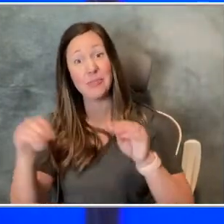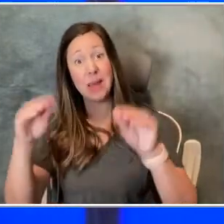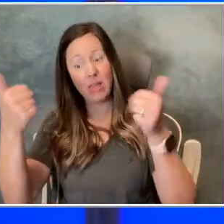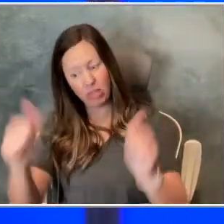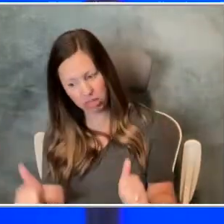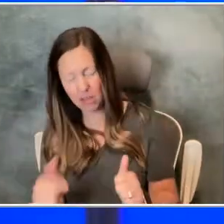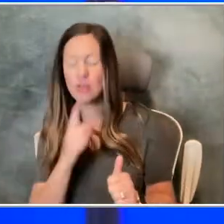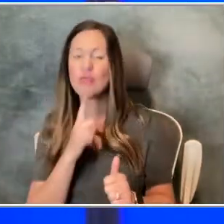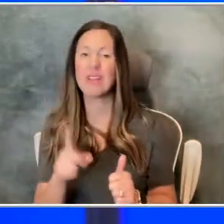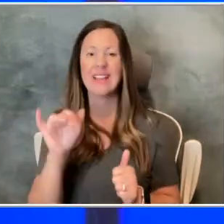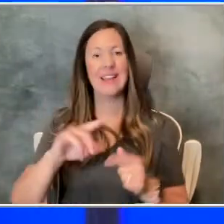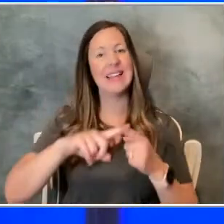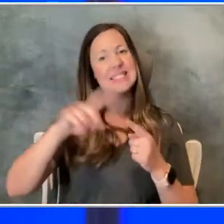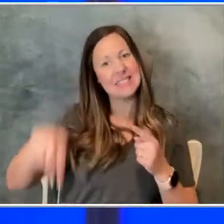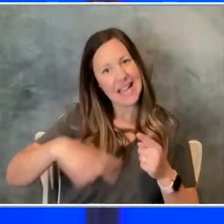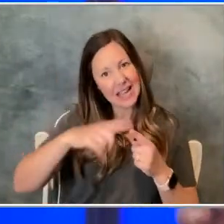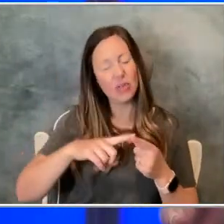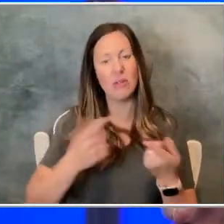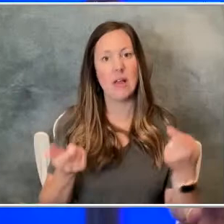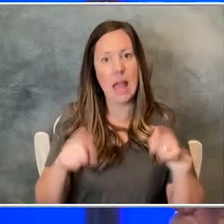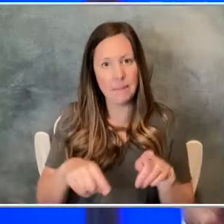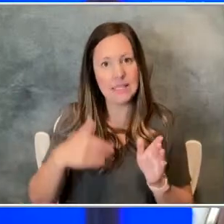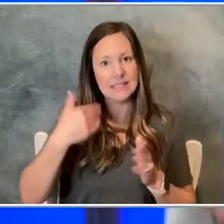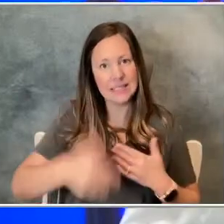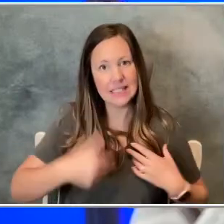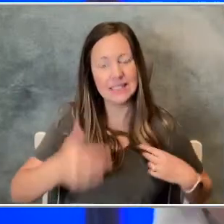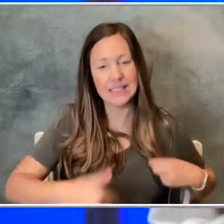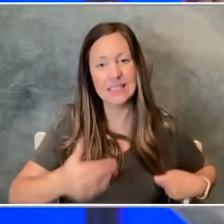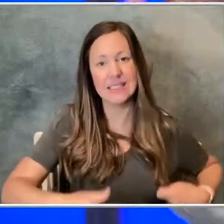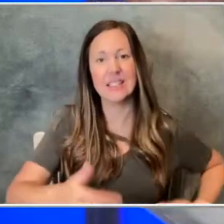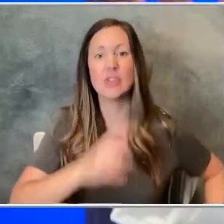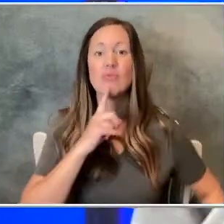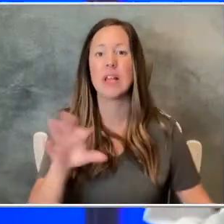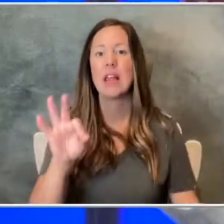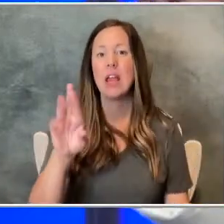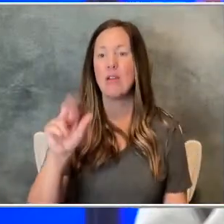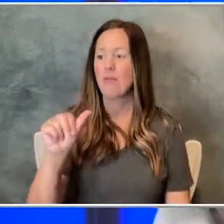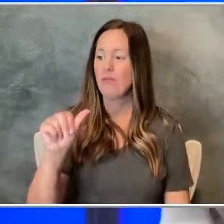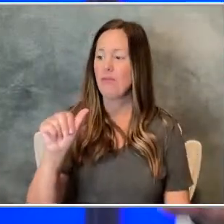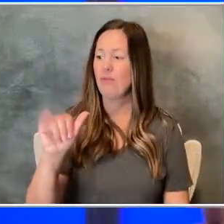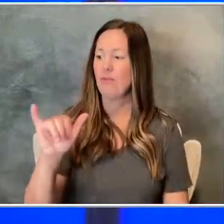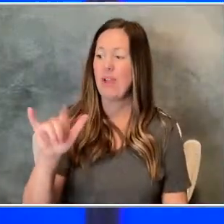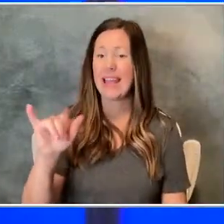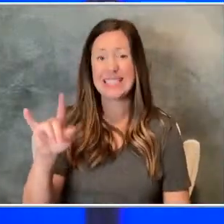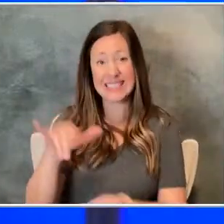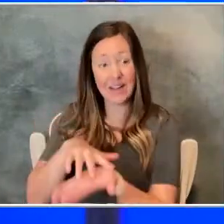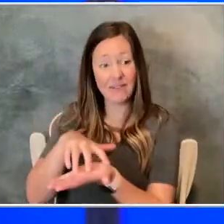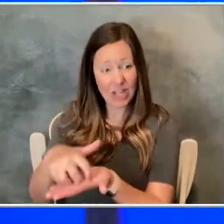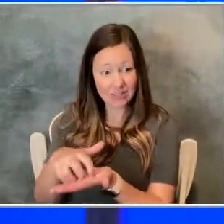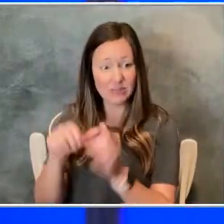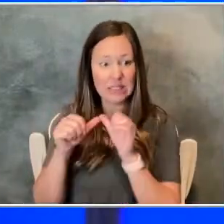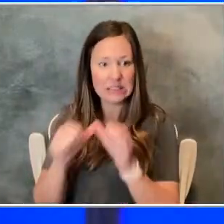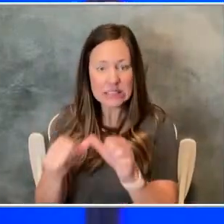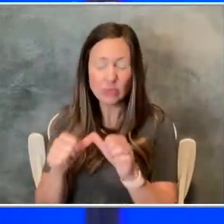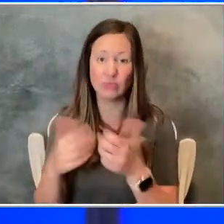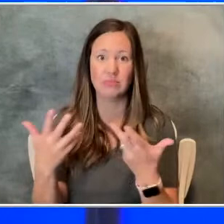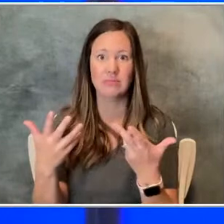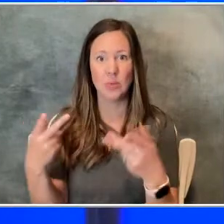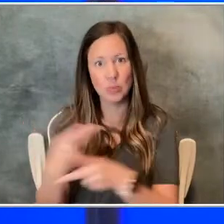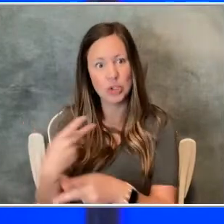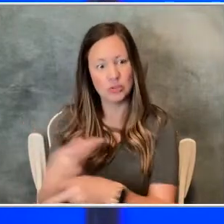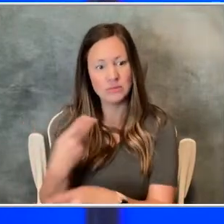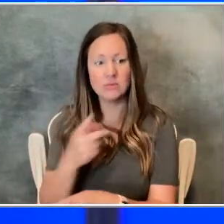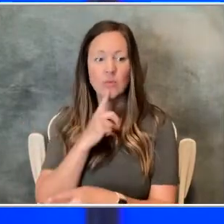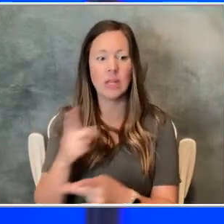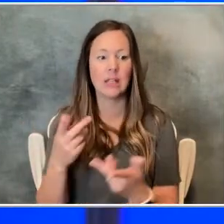whole cycle in which really frailty just continues to blossom and grow. And oftentimes it starts